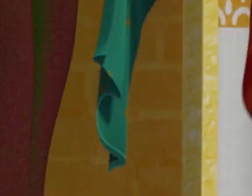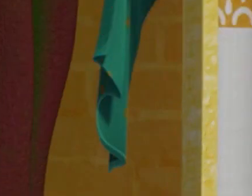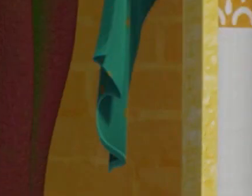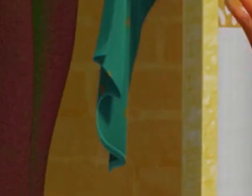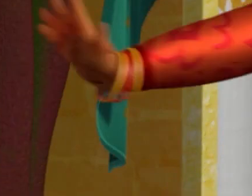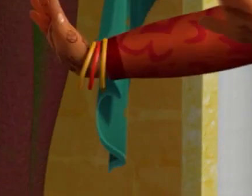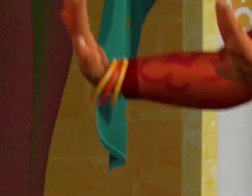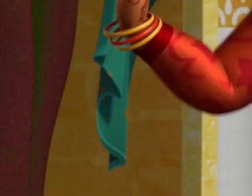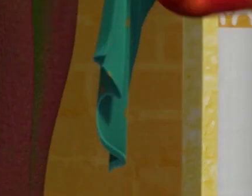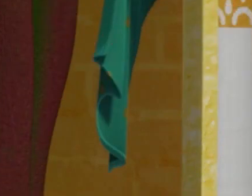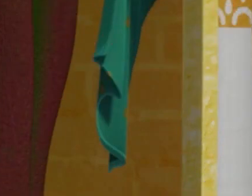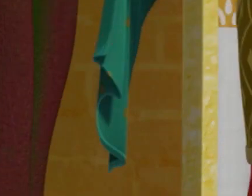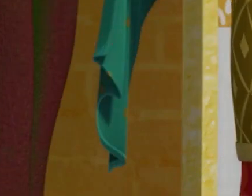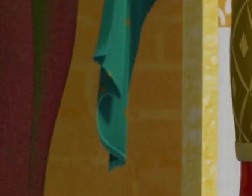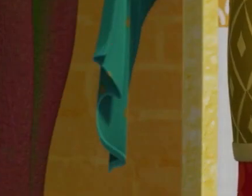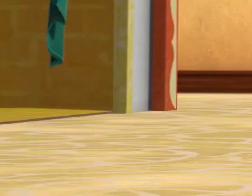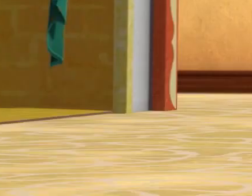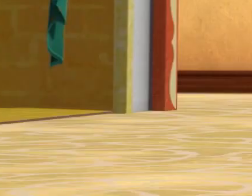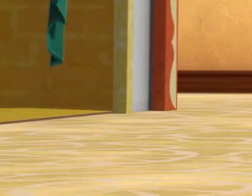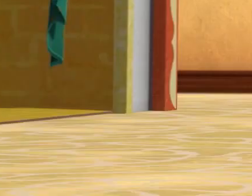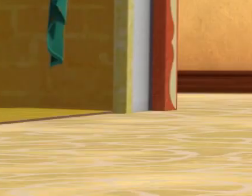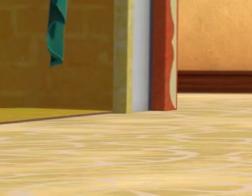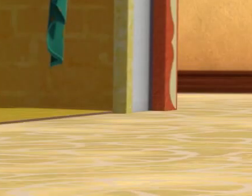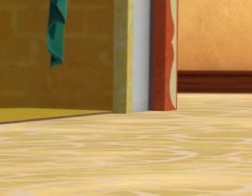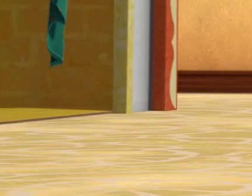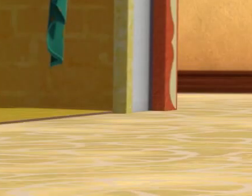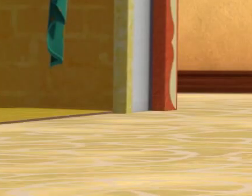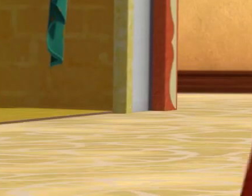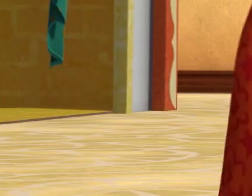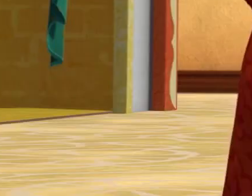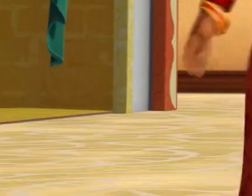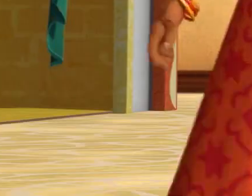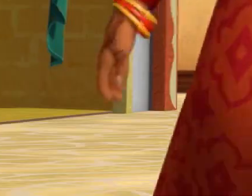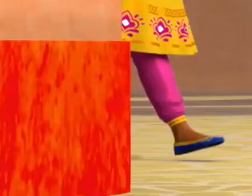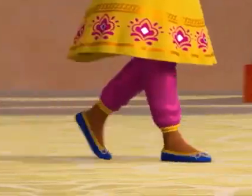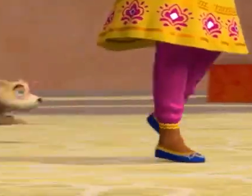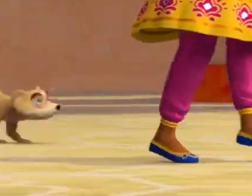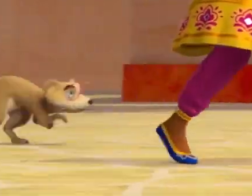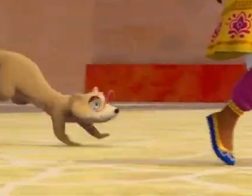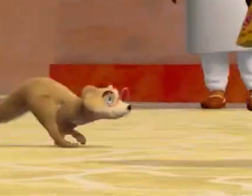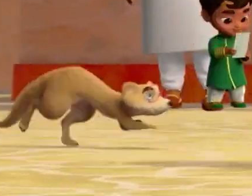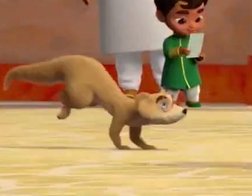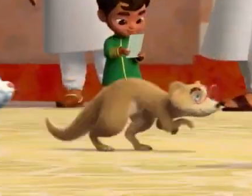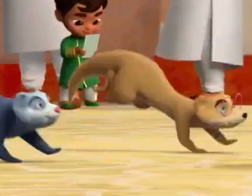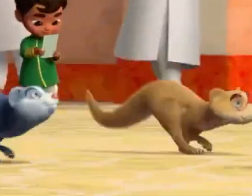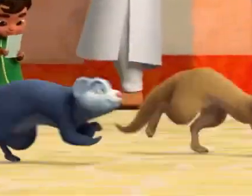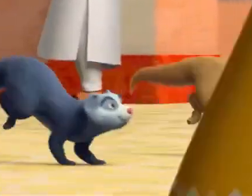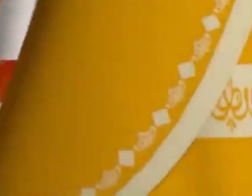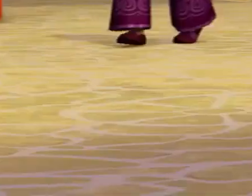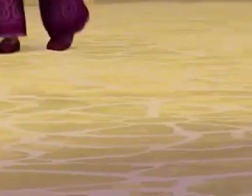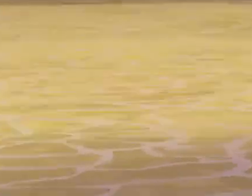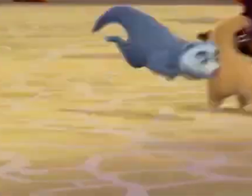year. With Mandi on our hands, we dress up and give out sweets. Gifts